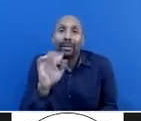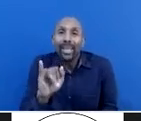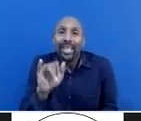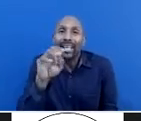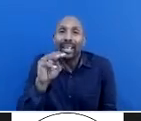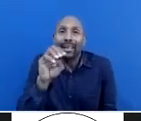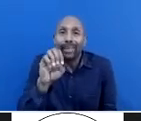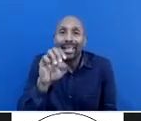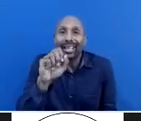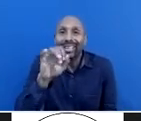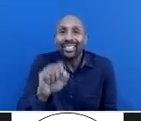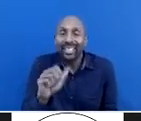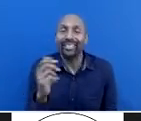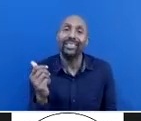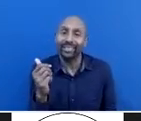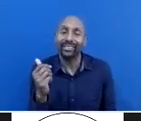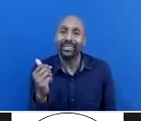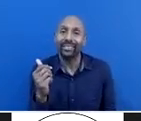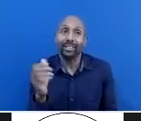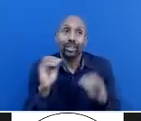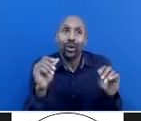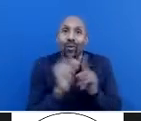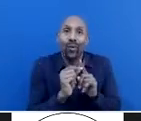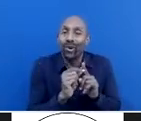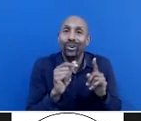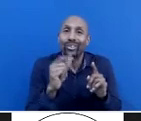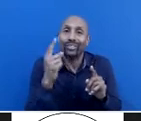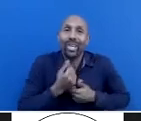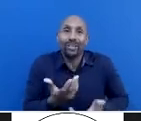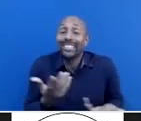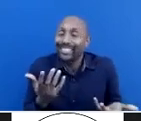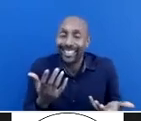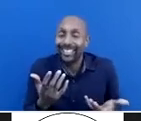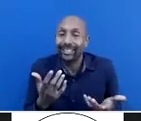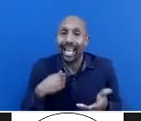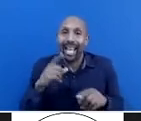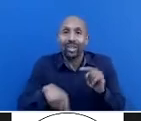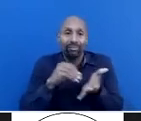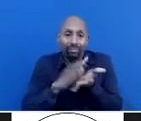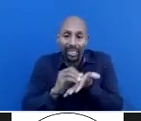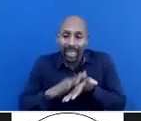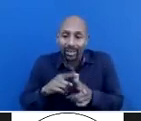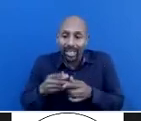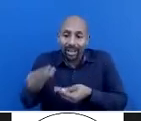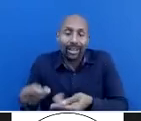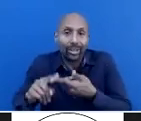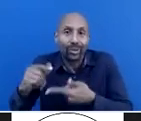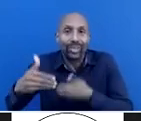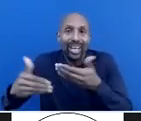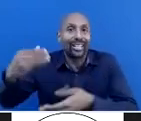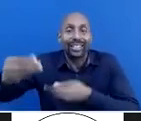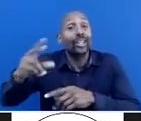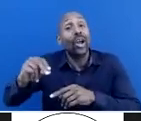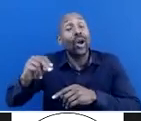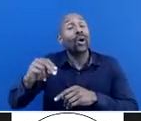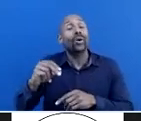them down and transmit them to the next generation in words if we wanted to. No, instead, they have